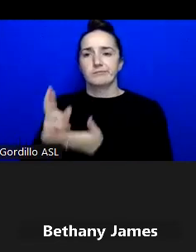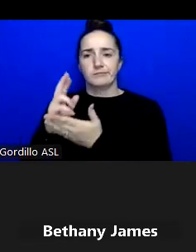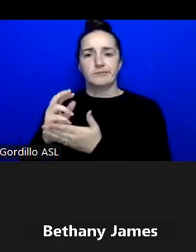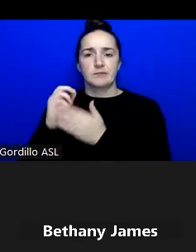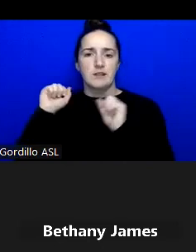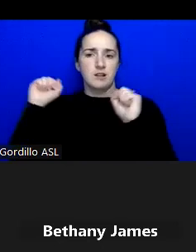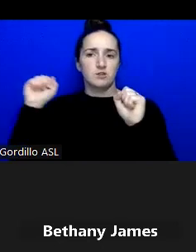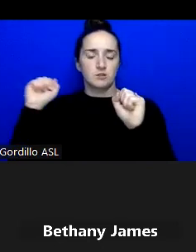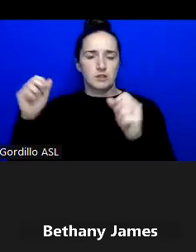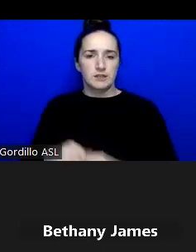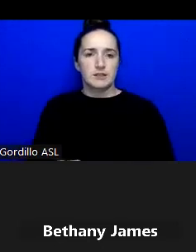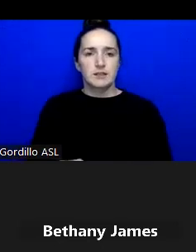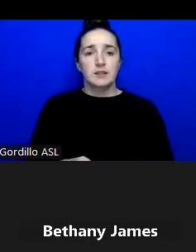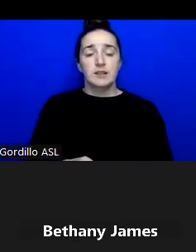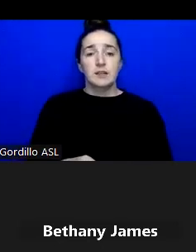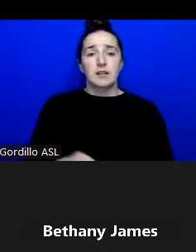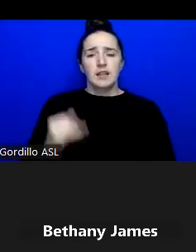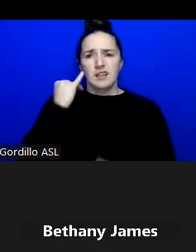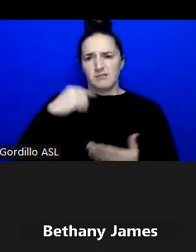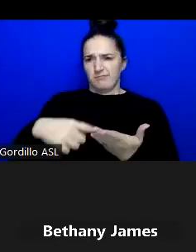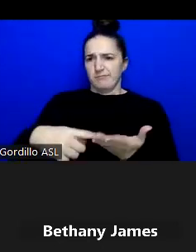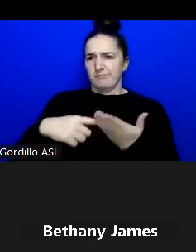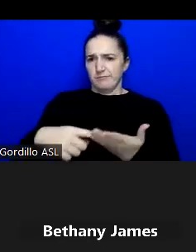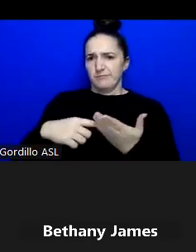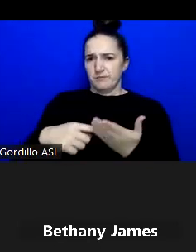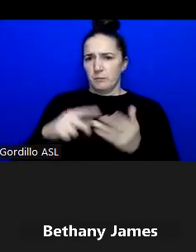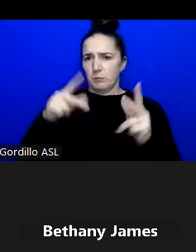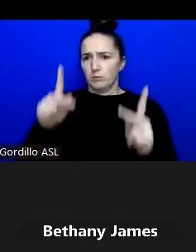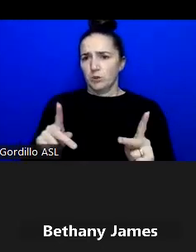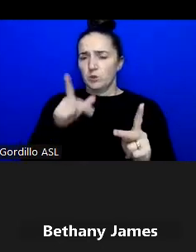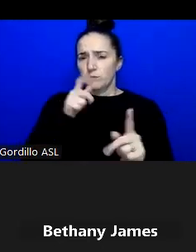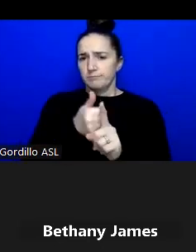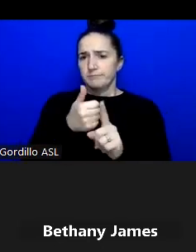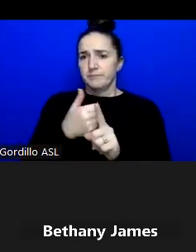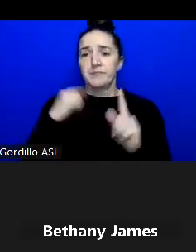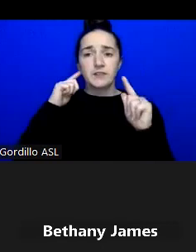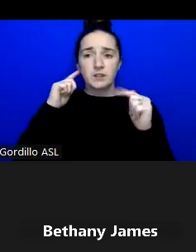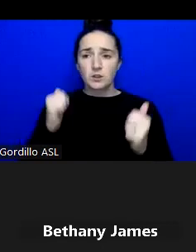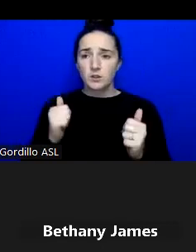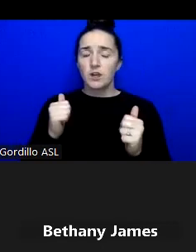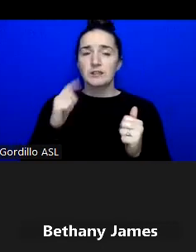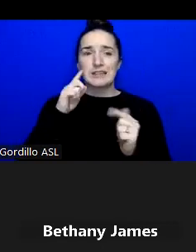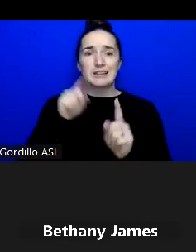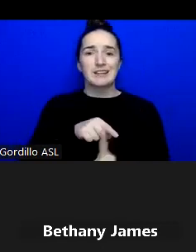with audiology or with hearing loss, we are thinking about audiologists as being the